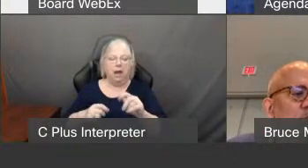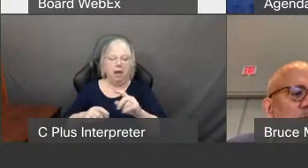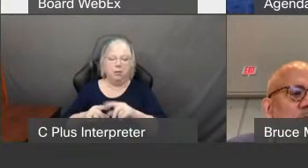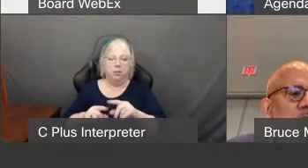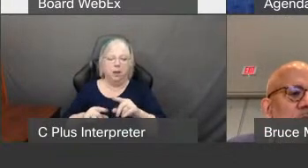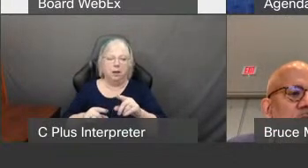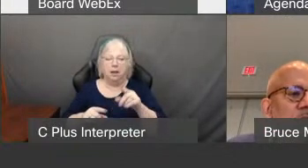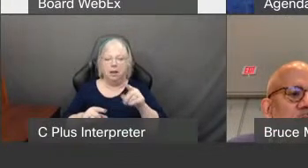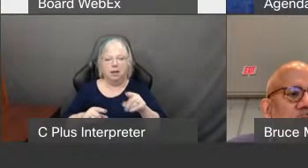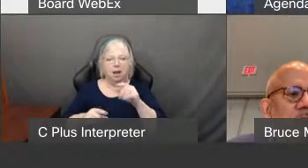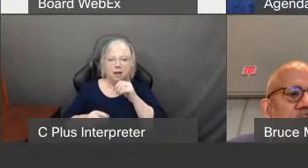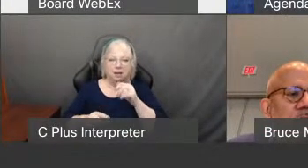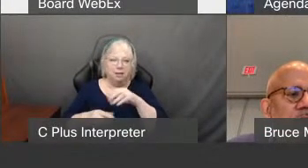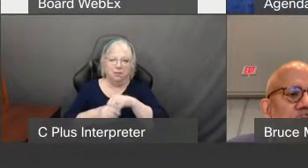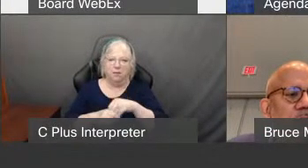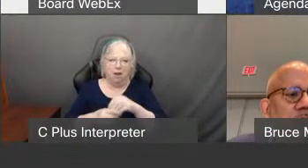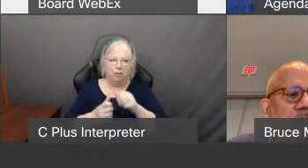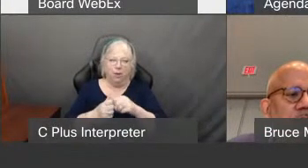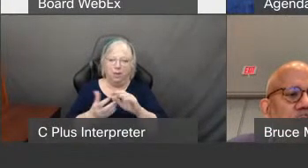city recovery money,